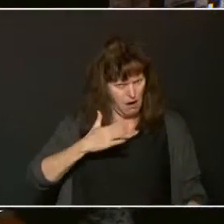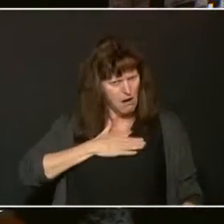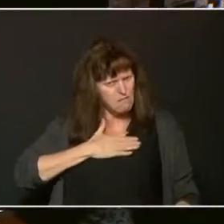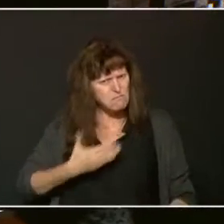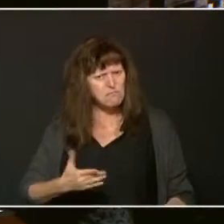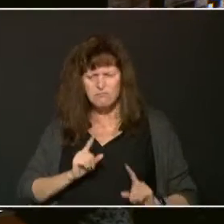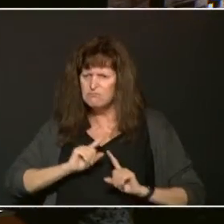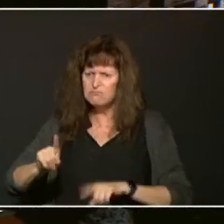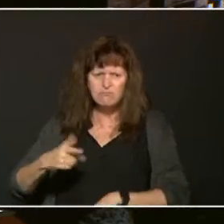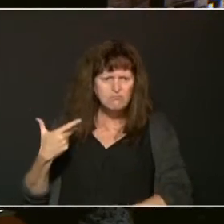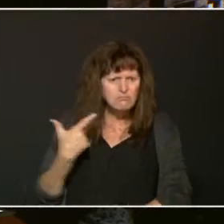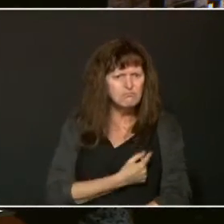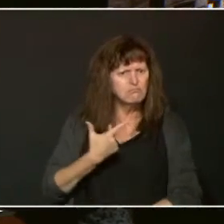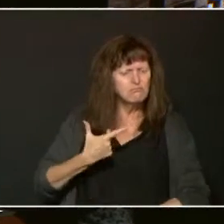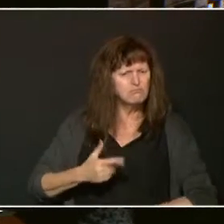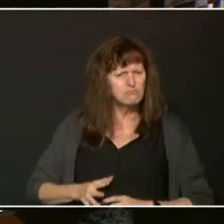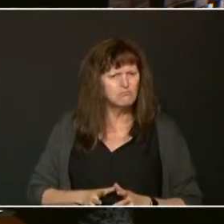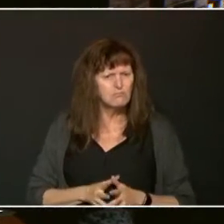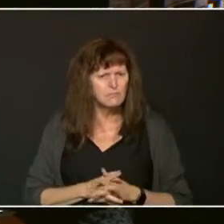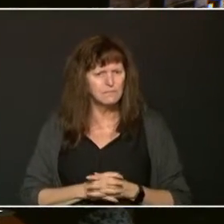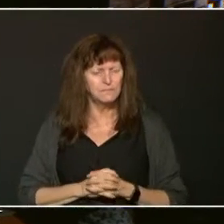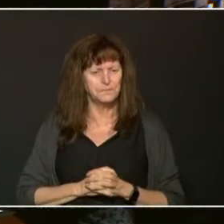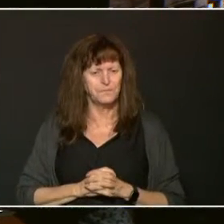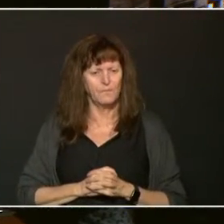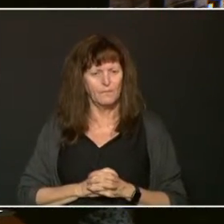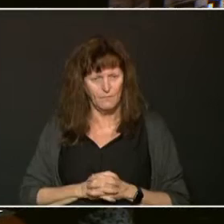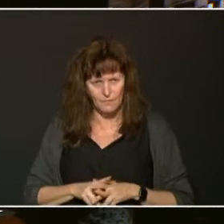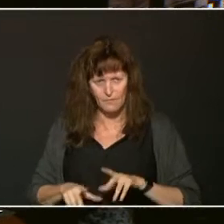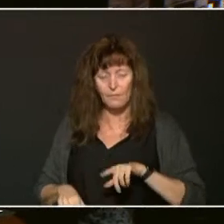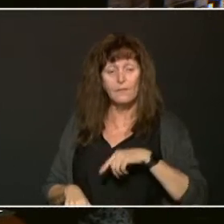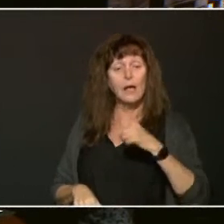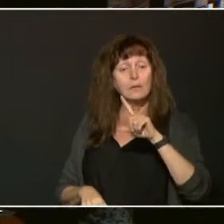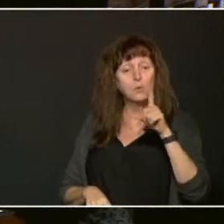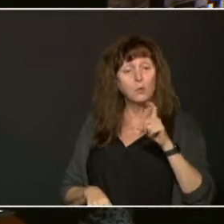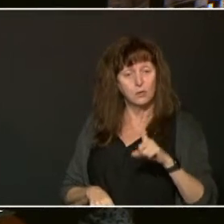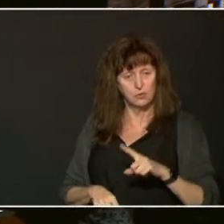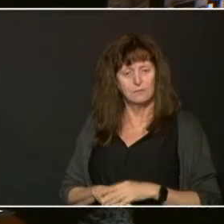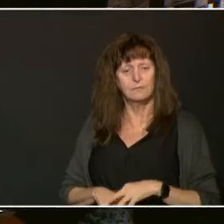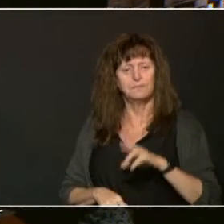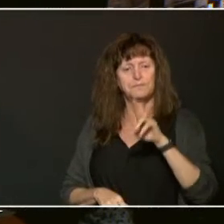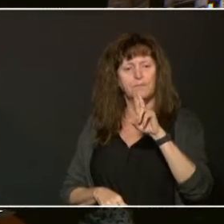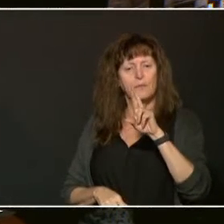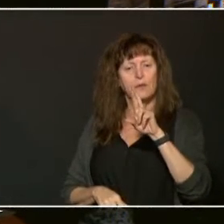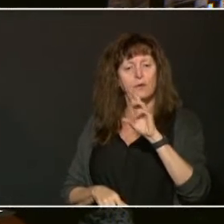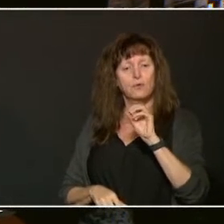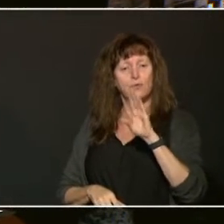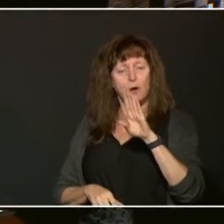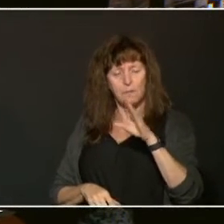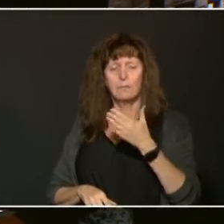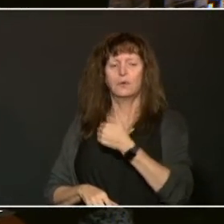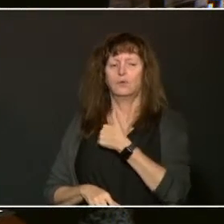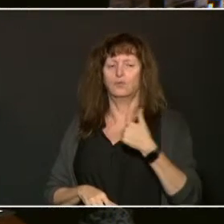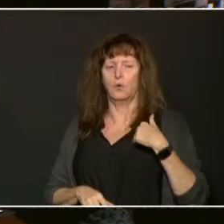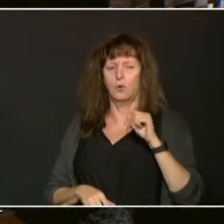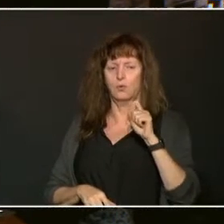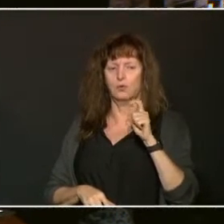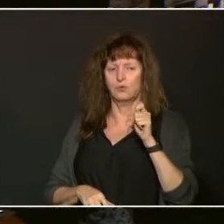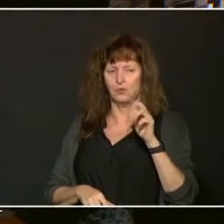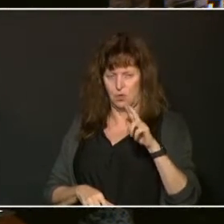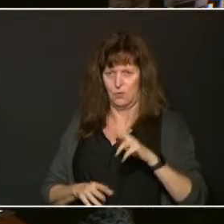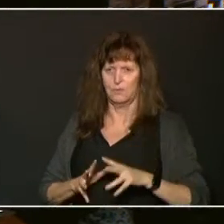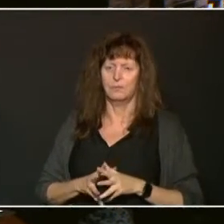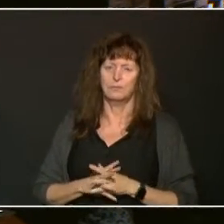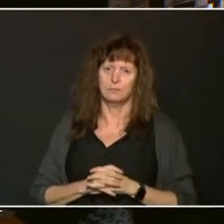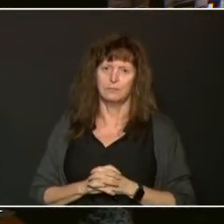question. Your next question comes from Robert Benzie from the Toronto Star. Robert, please go ahead. Thank